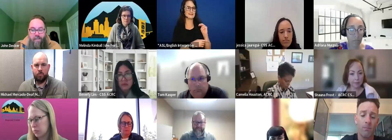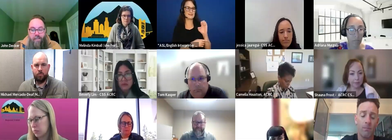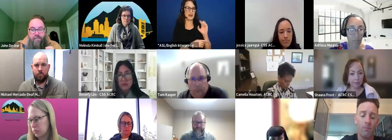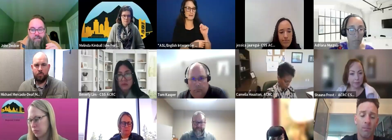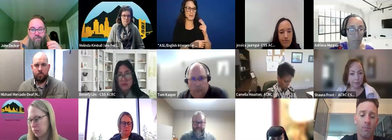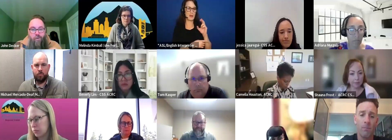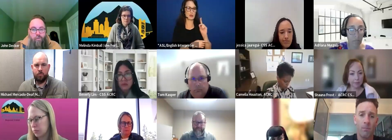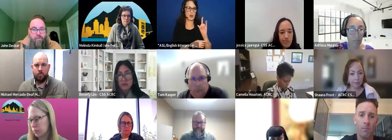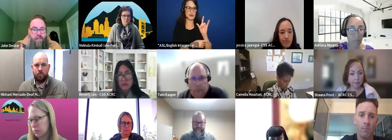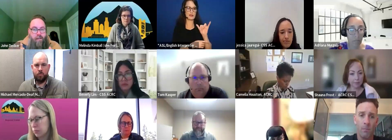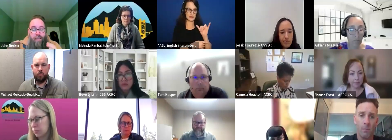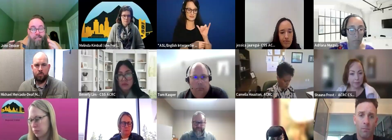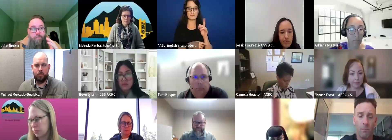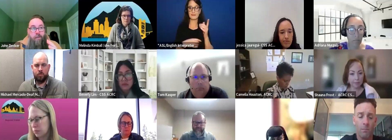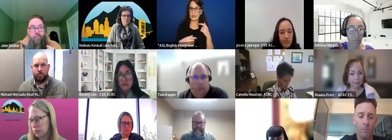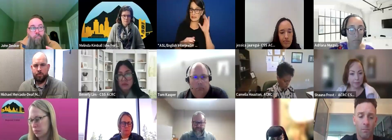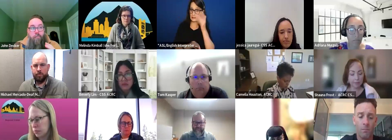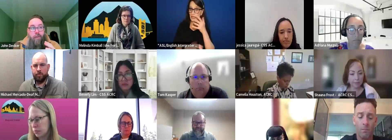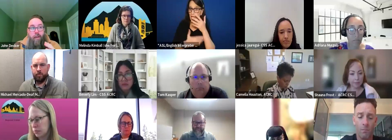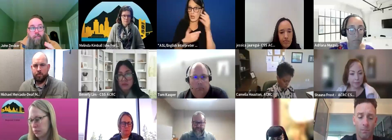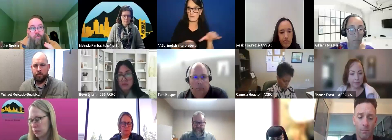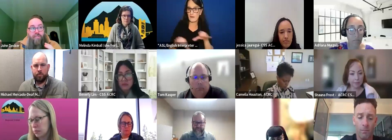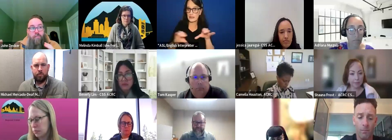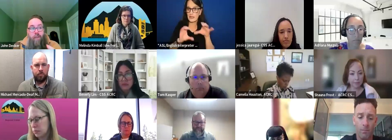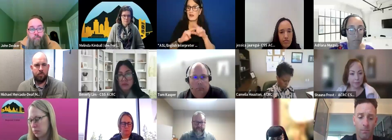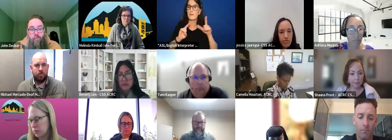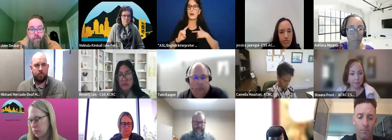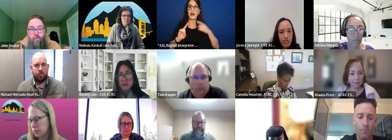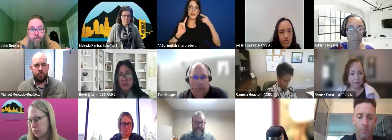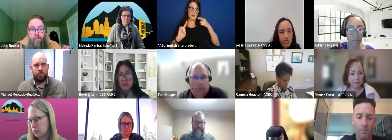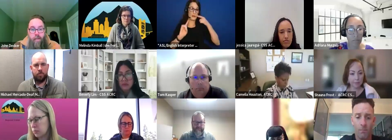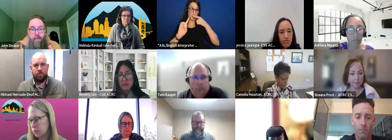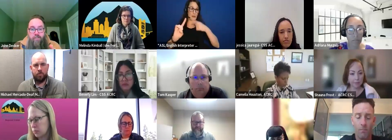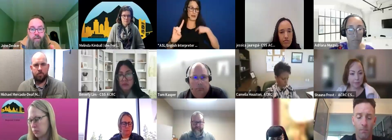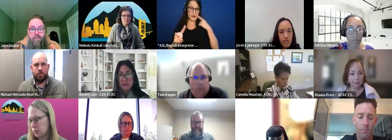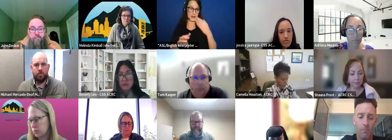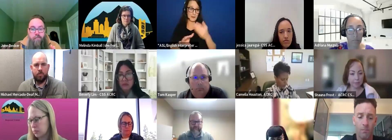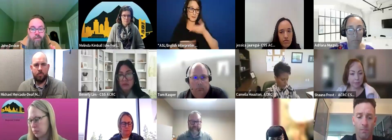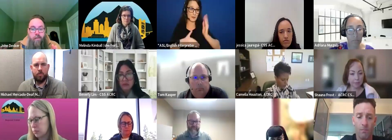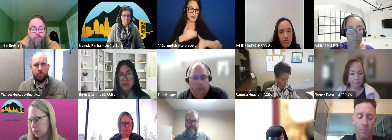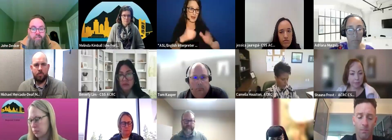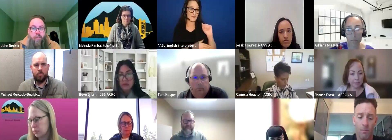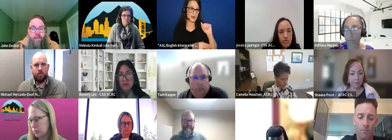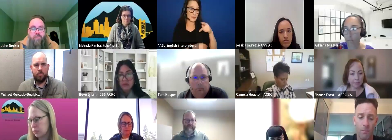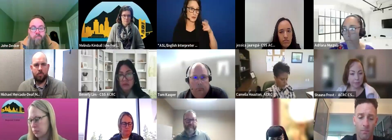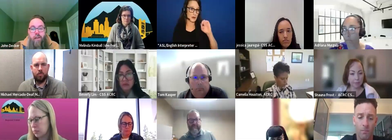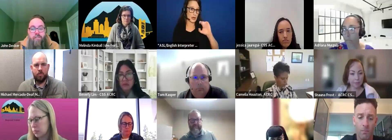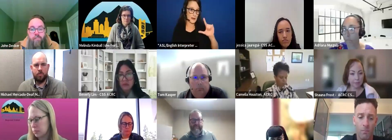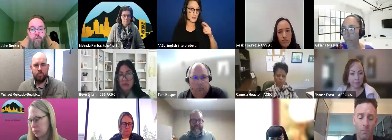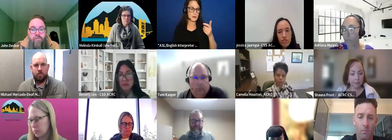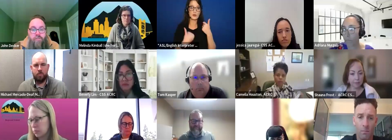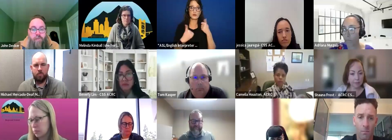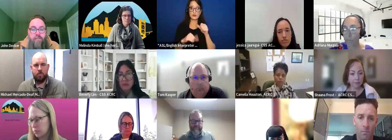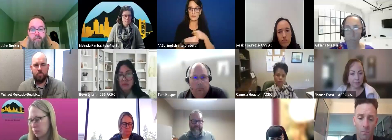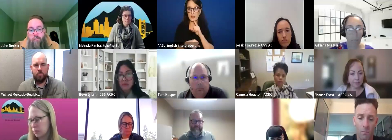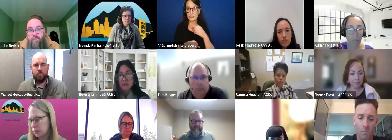My understanding is that the goal is that I guess by maybe towards the end of April, they are looking at trying to be able to get information back out to providers